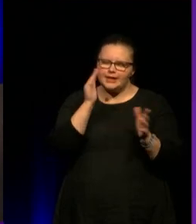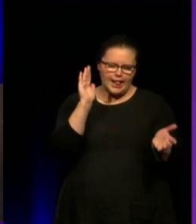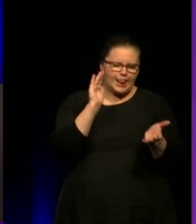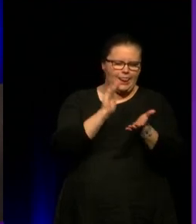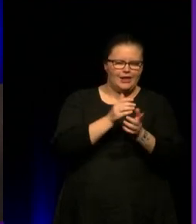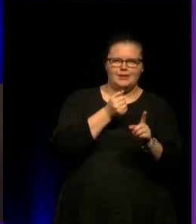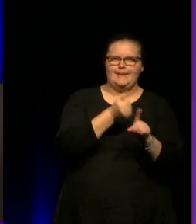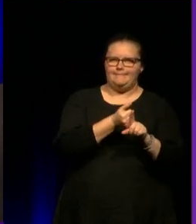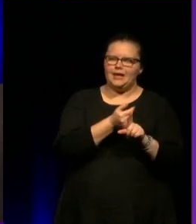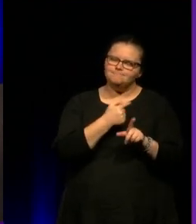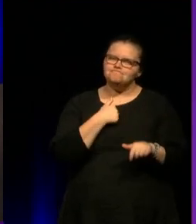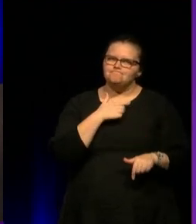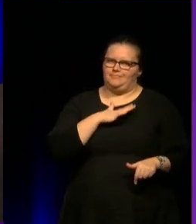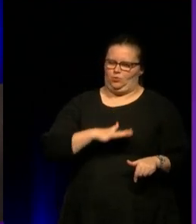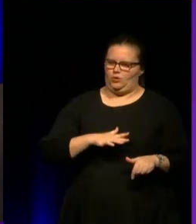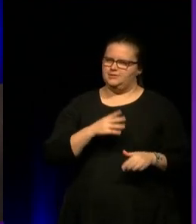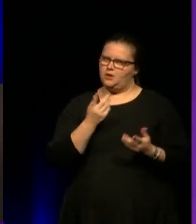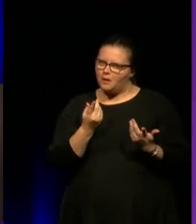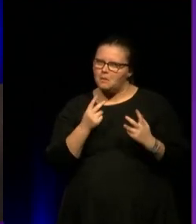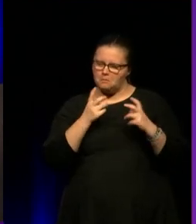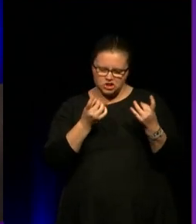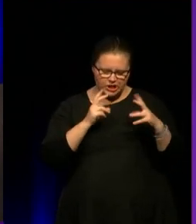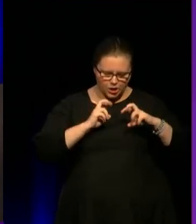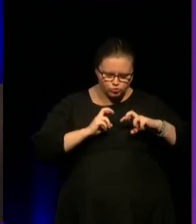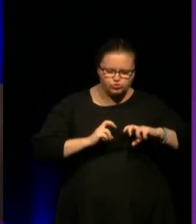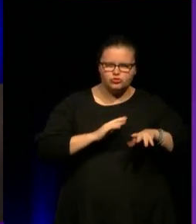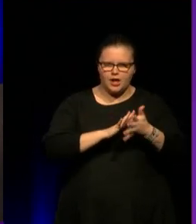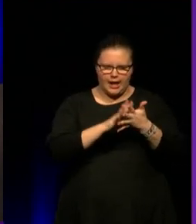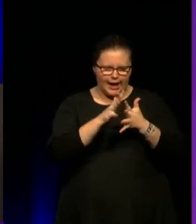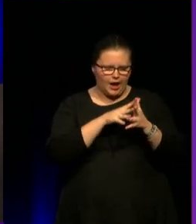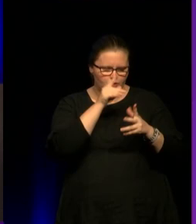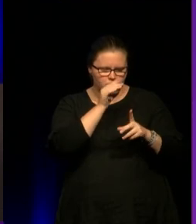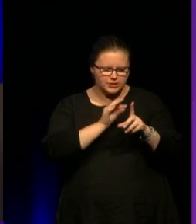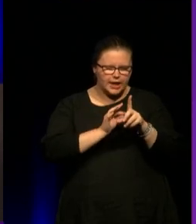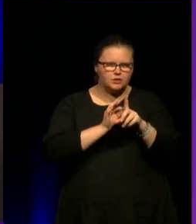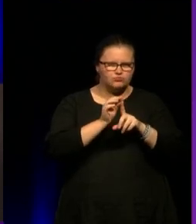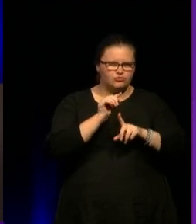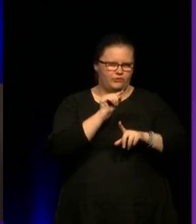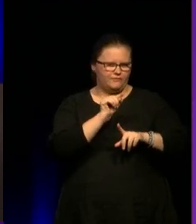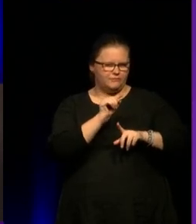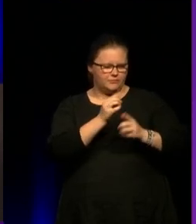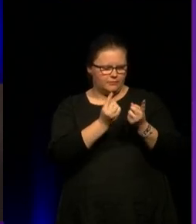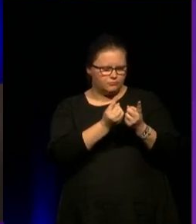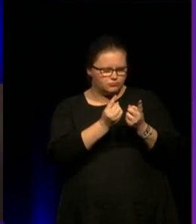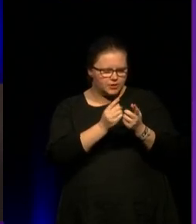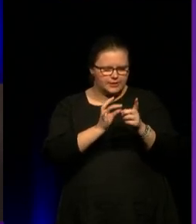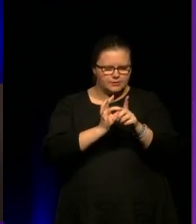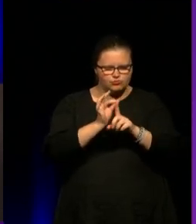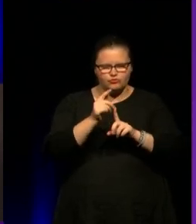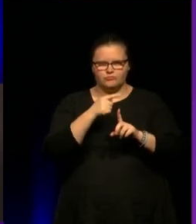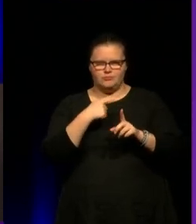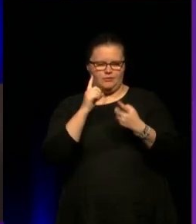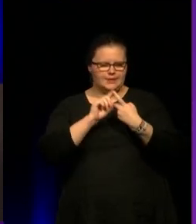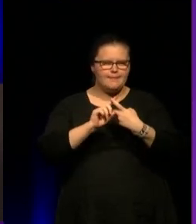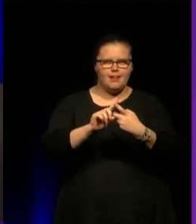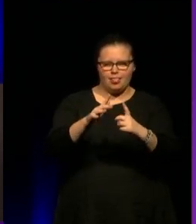And so there's actually programs underway to look to build out that pipeline of products as we go forward, where that can have a